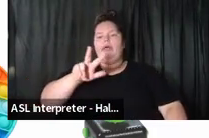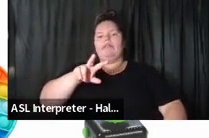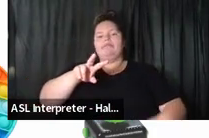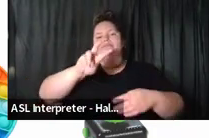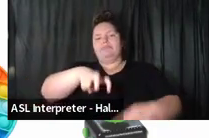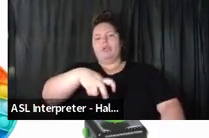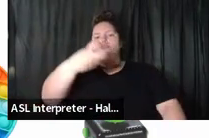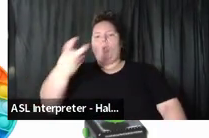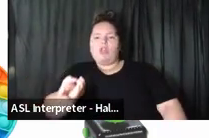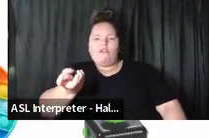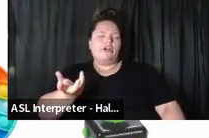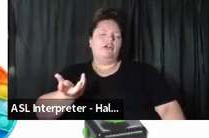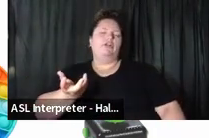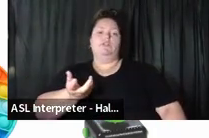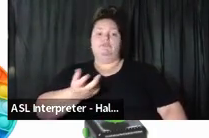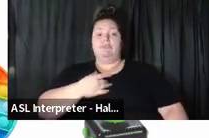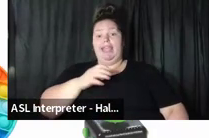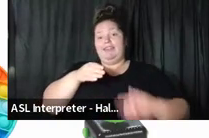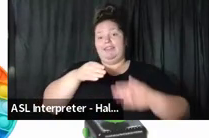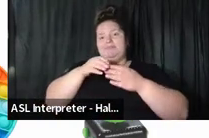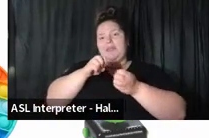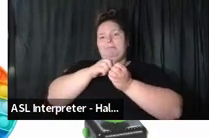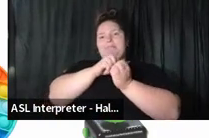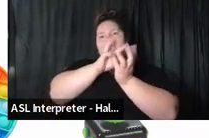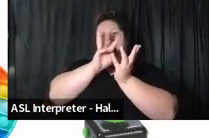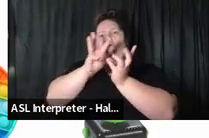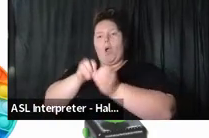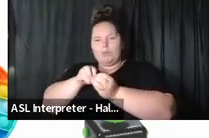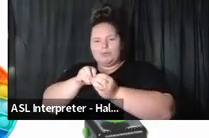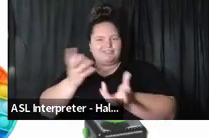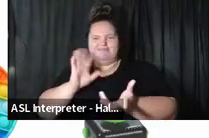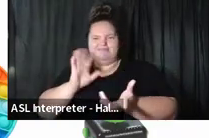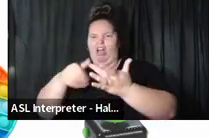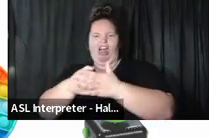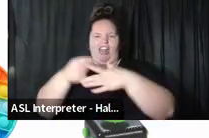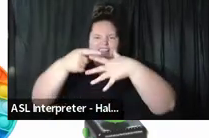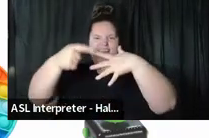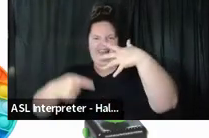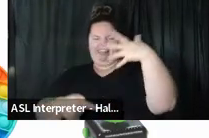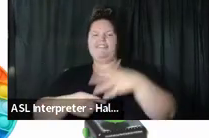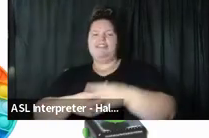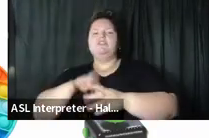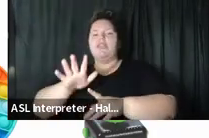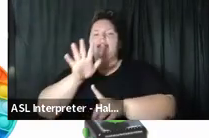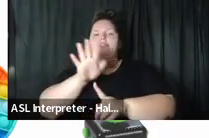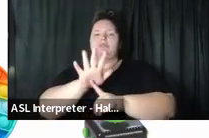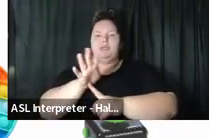Am I forgetting anything? It meows. So that's a popular sensory